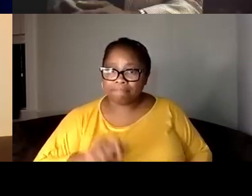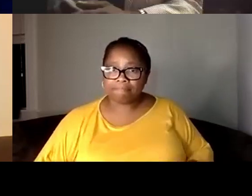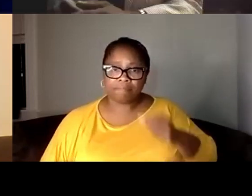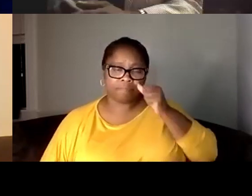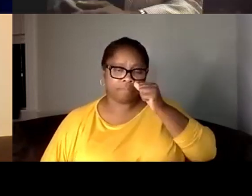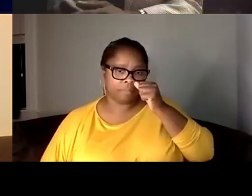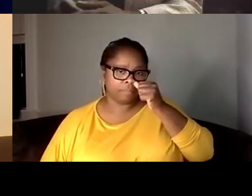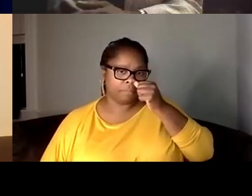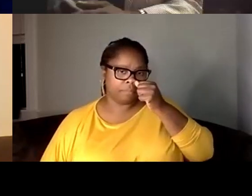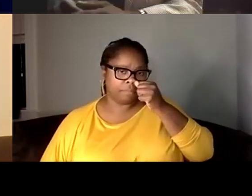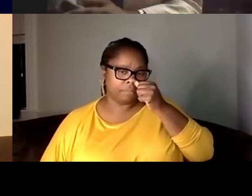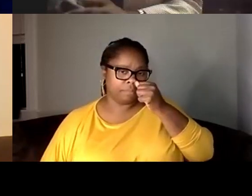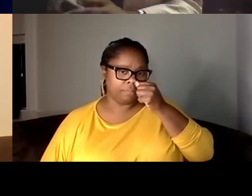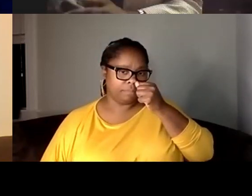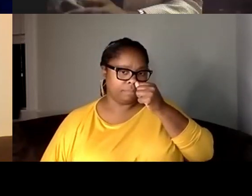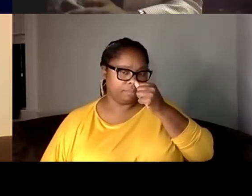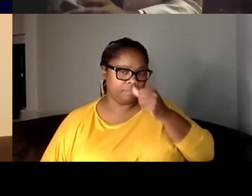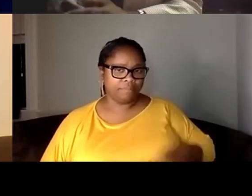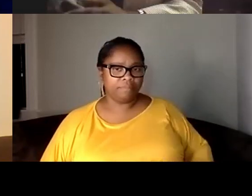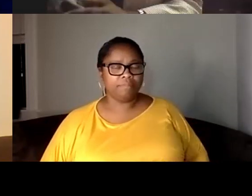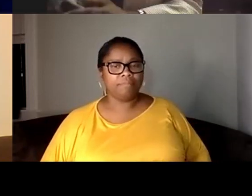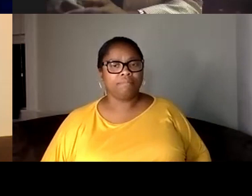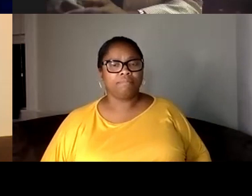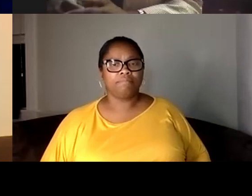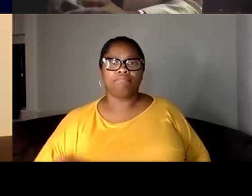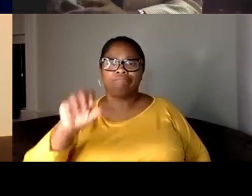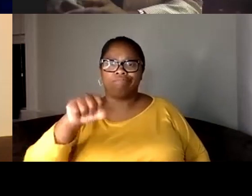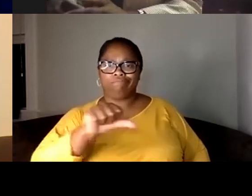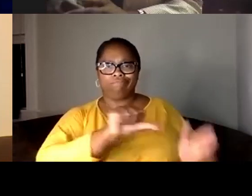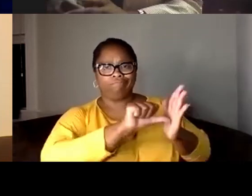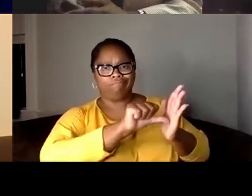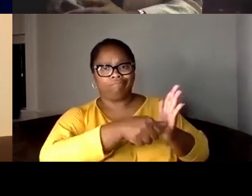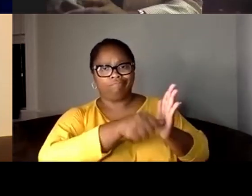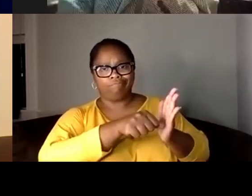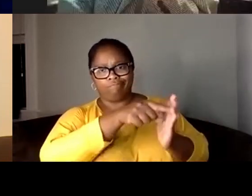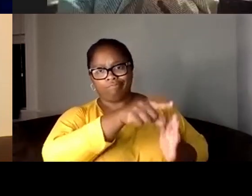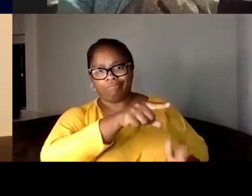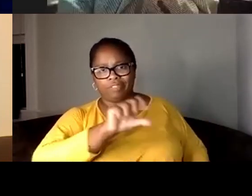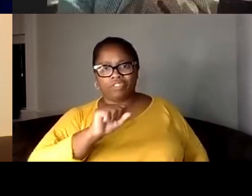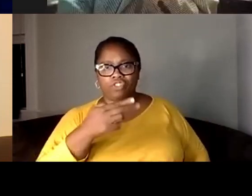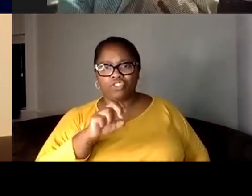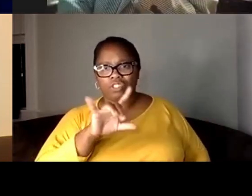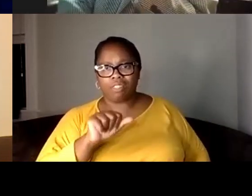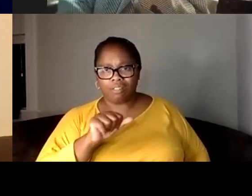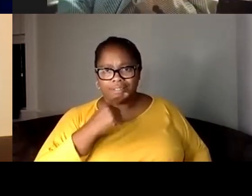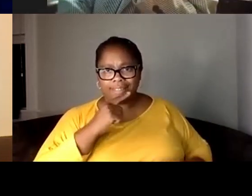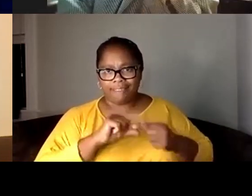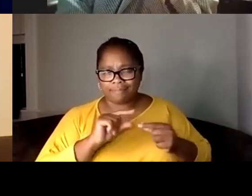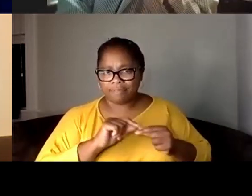You're still on mute. Yes, just underscoring what Sheila said. It's very